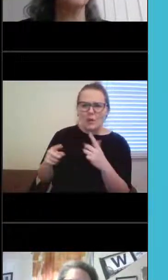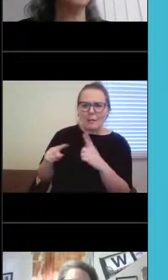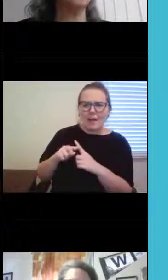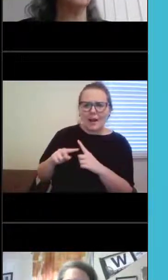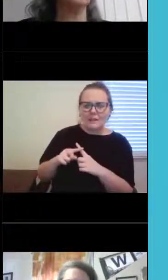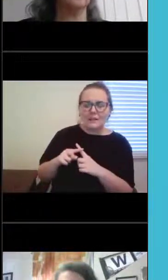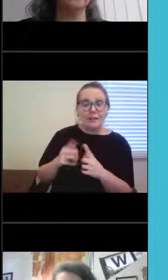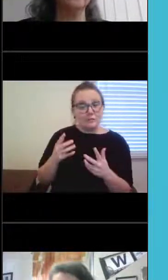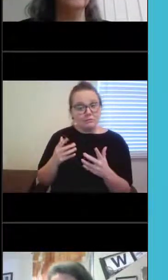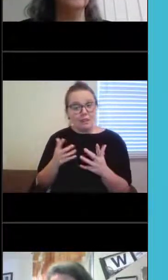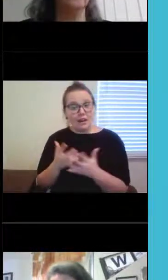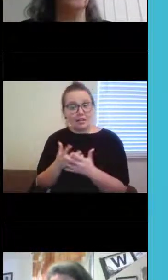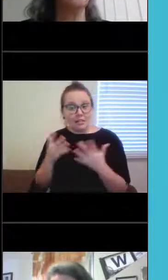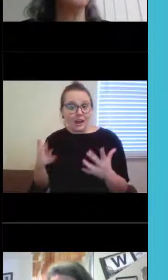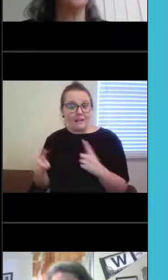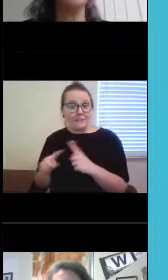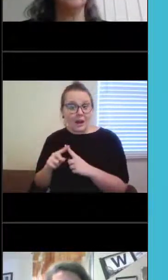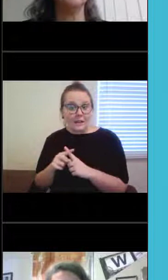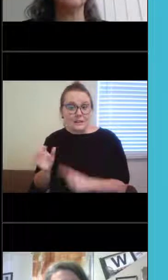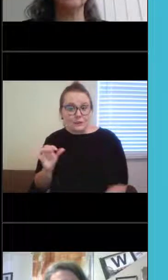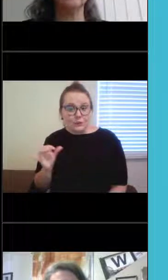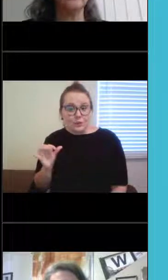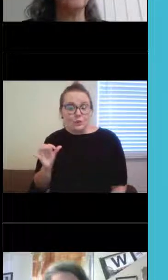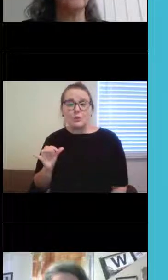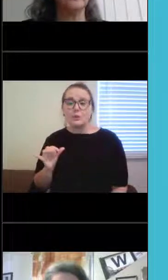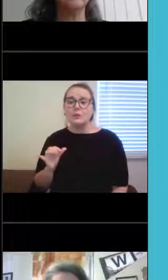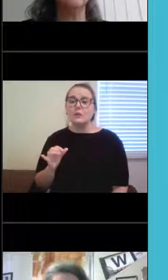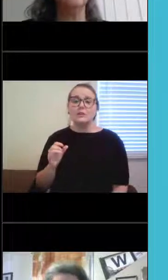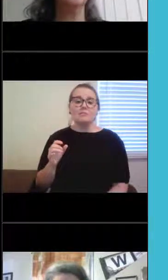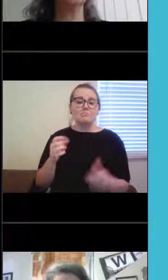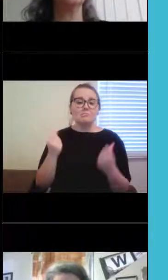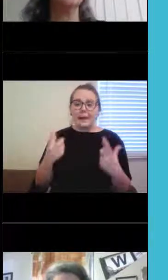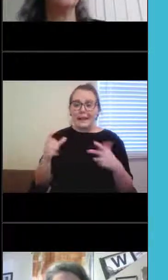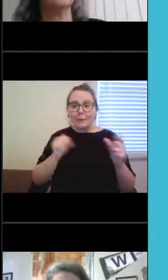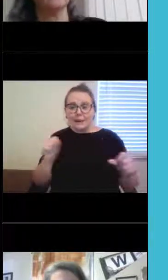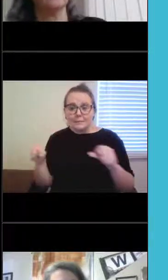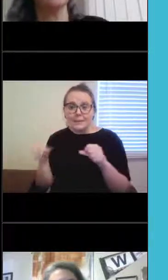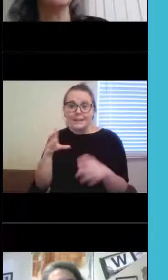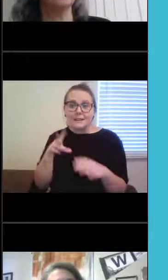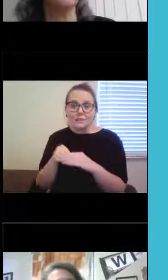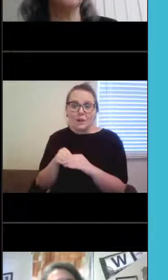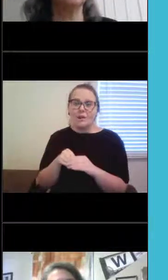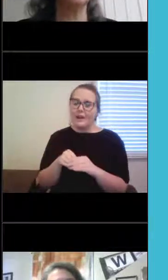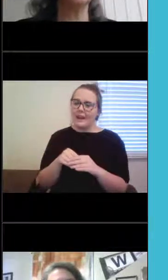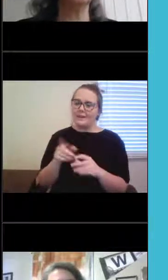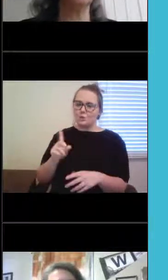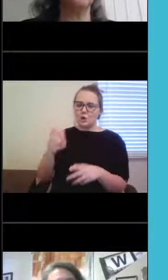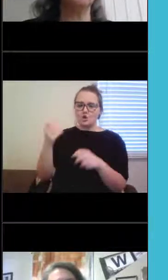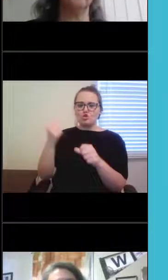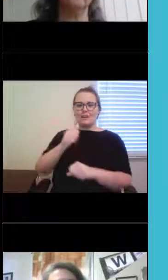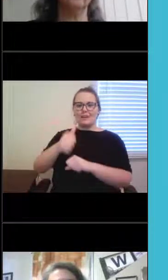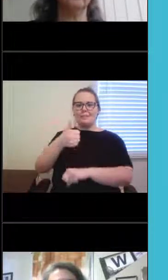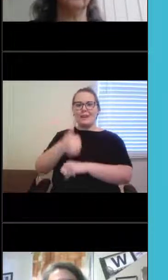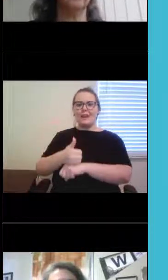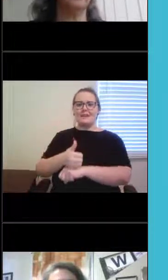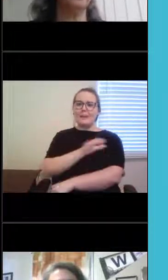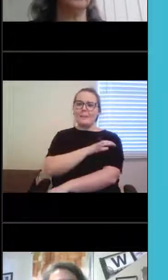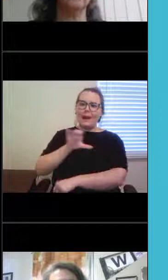lot of positive there too, or possibilities for that. And so this is where strengths-based, right, and